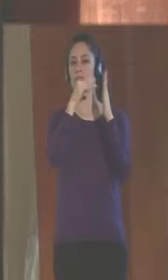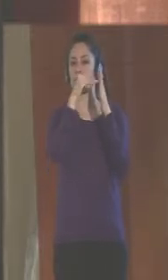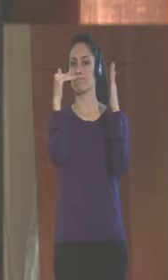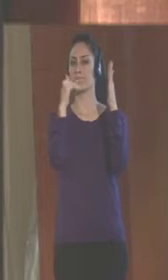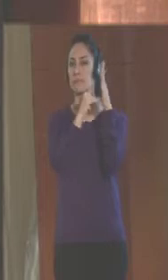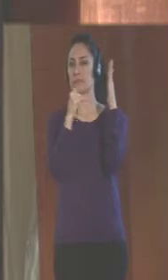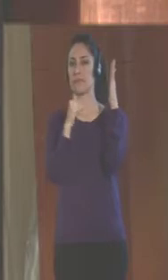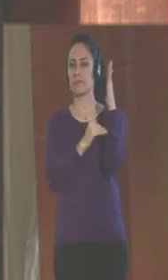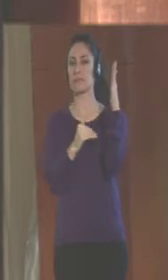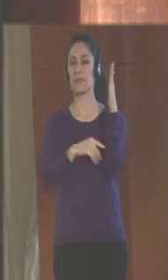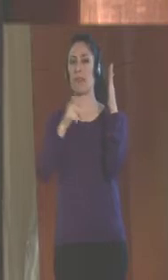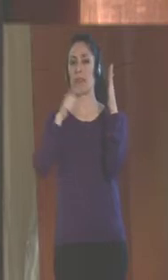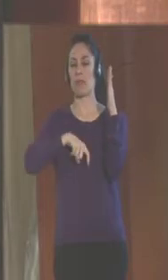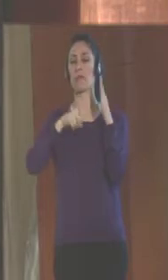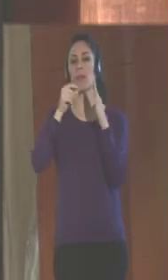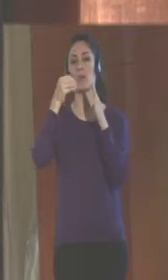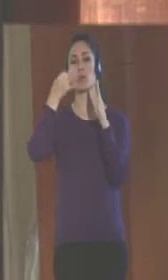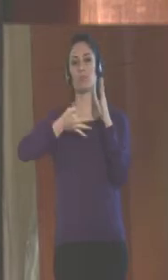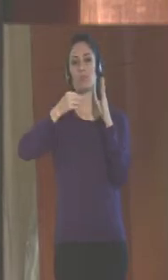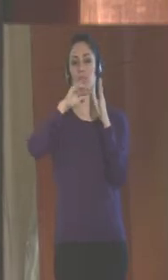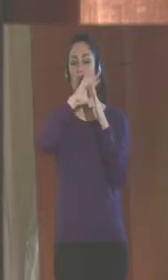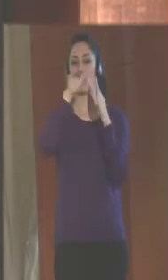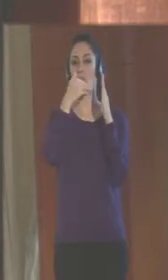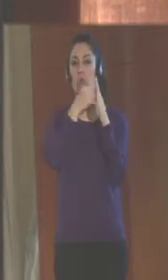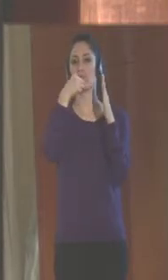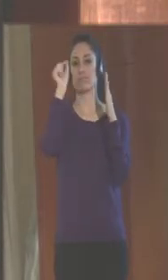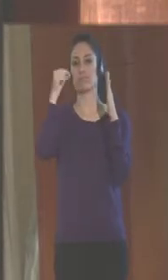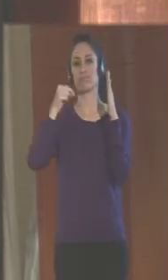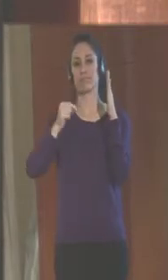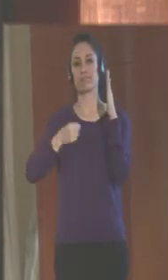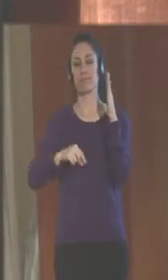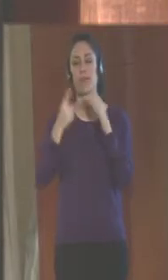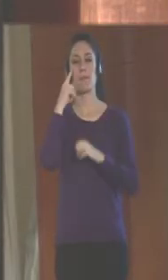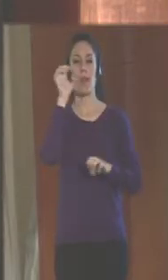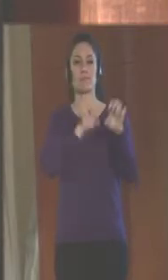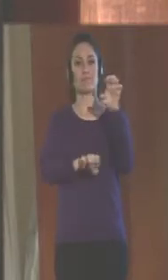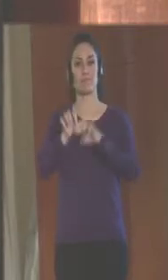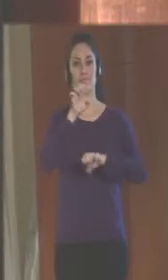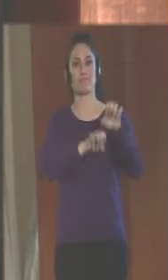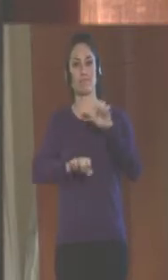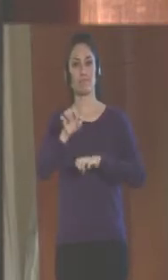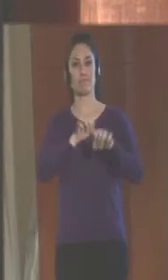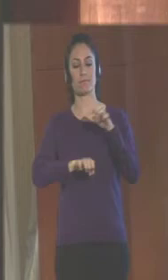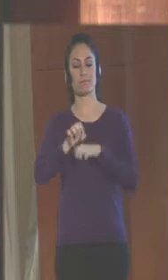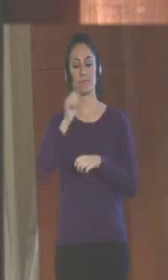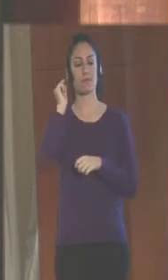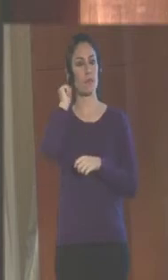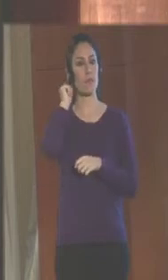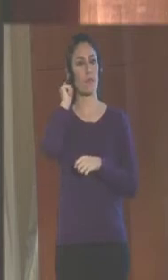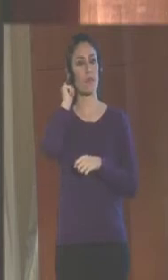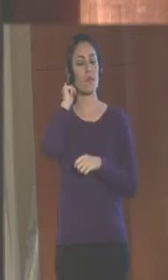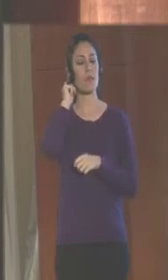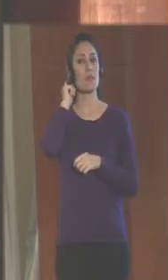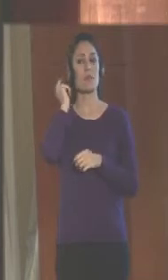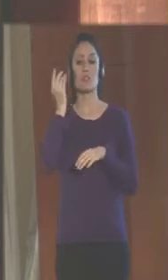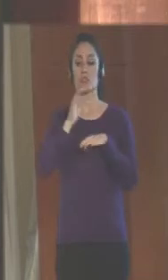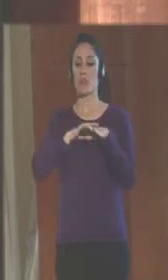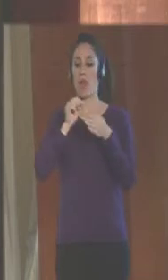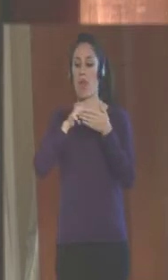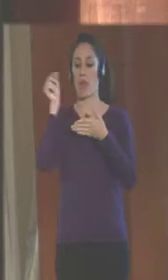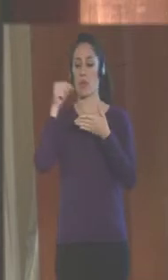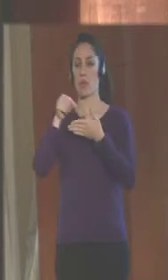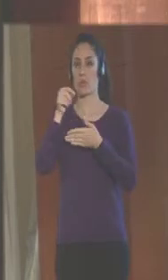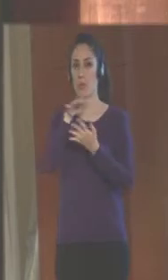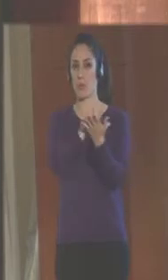that contains certain guidelines with a certain order within the context of the risk analysis itself that has to be made in order to